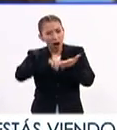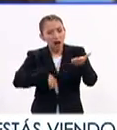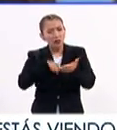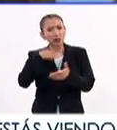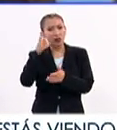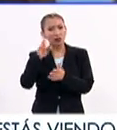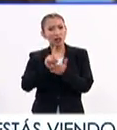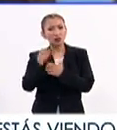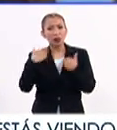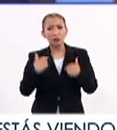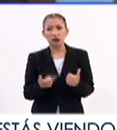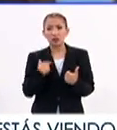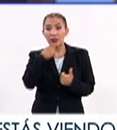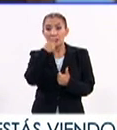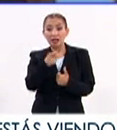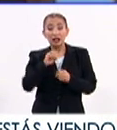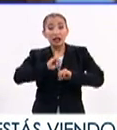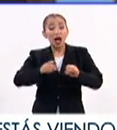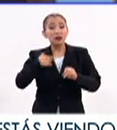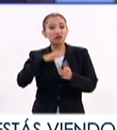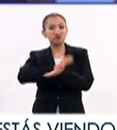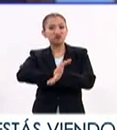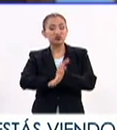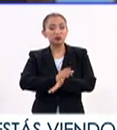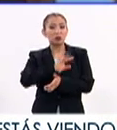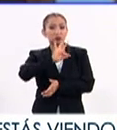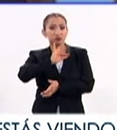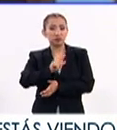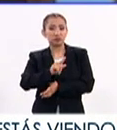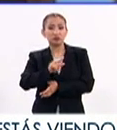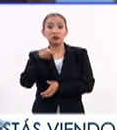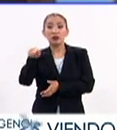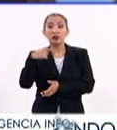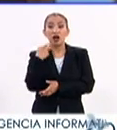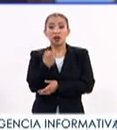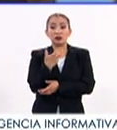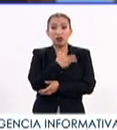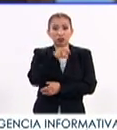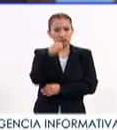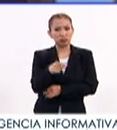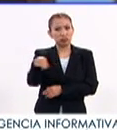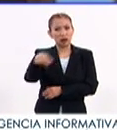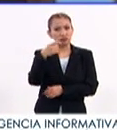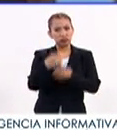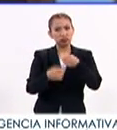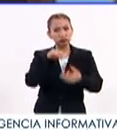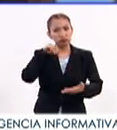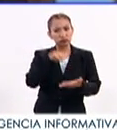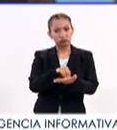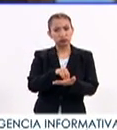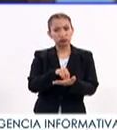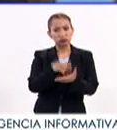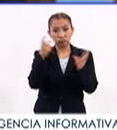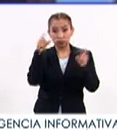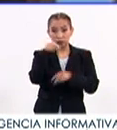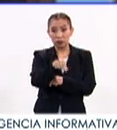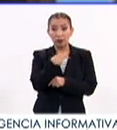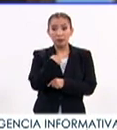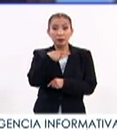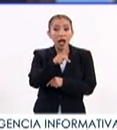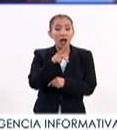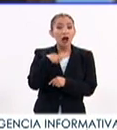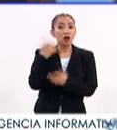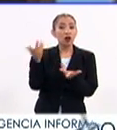don't explicitly mention homophobic discrimination, that states have no legal obligation to tackle it. But international